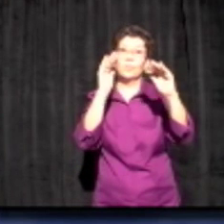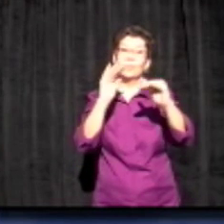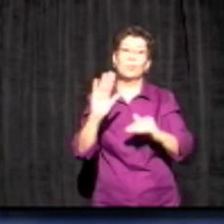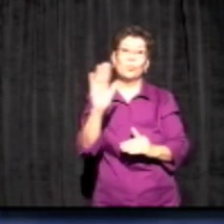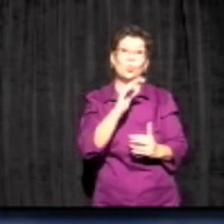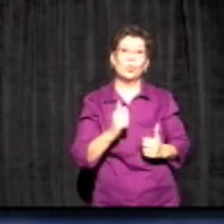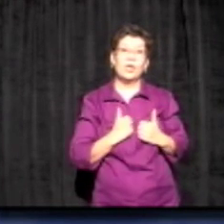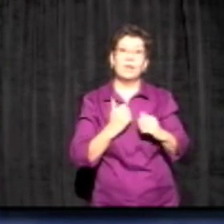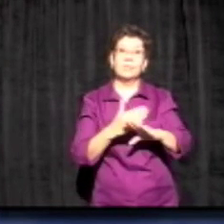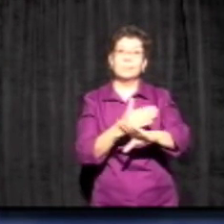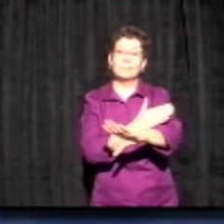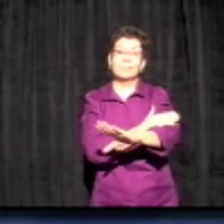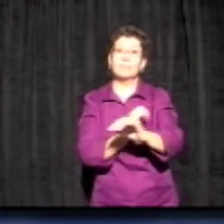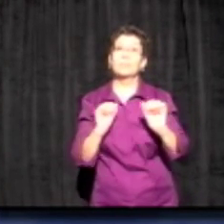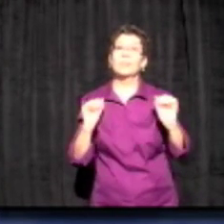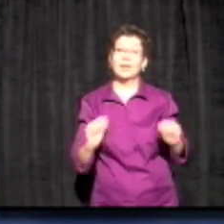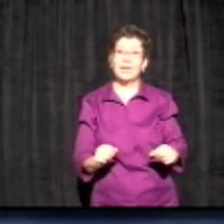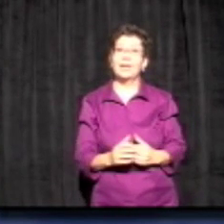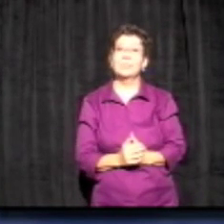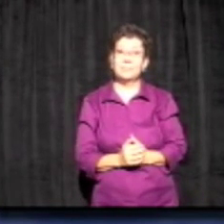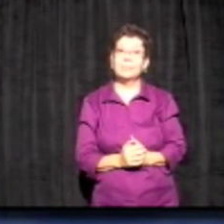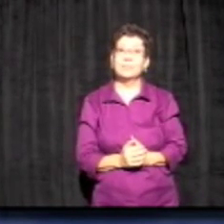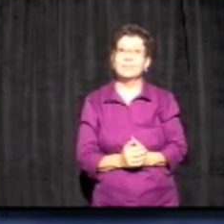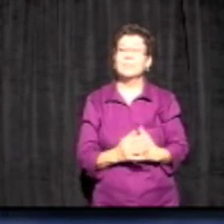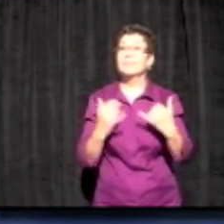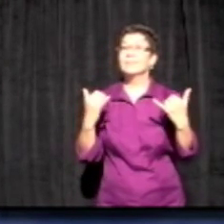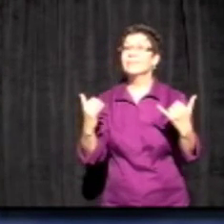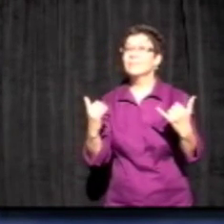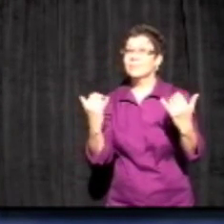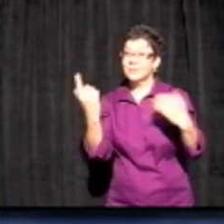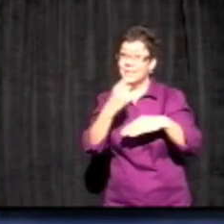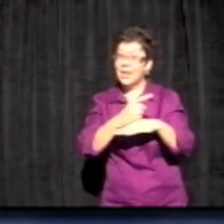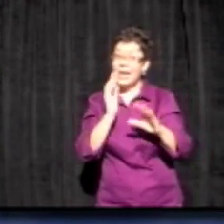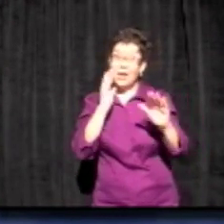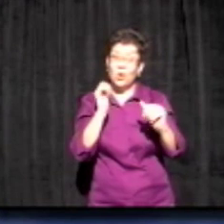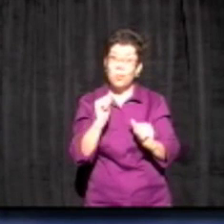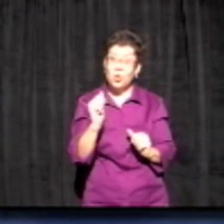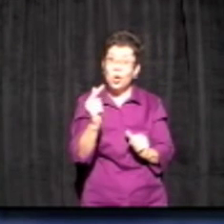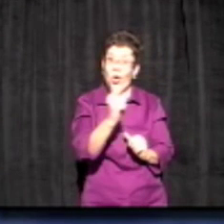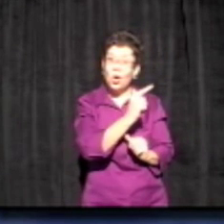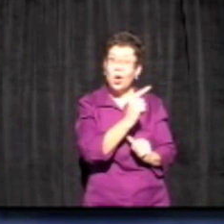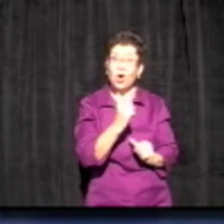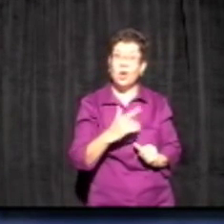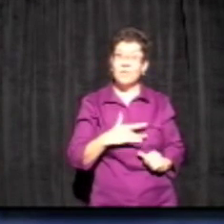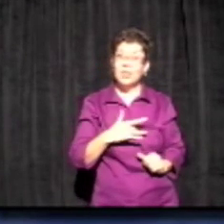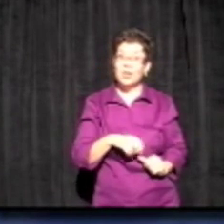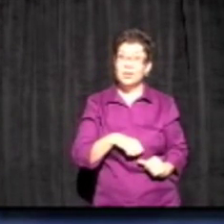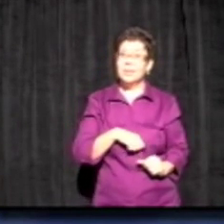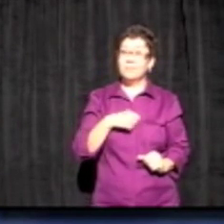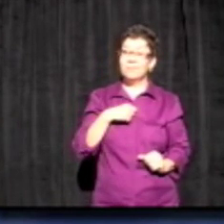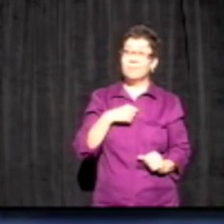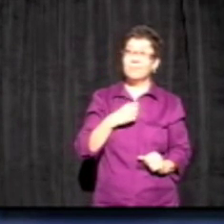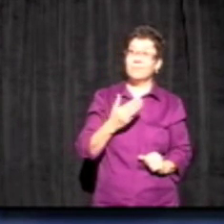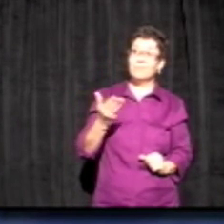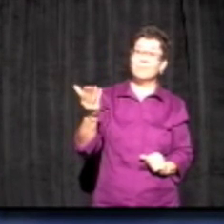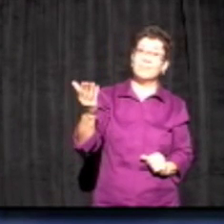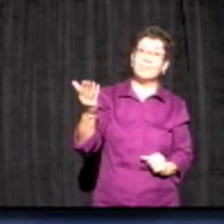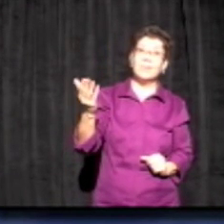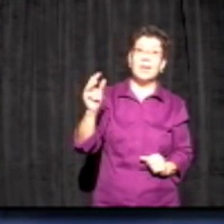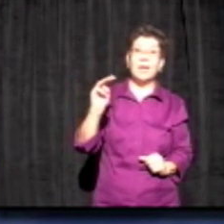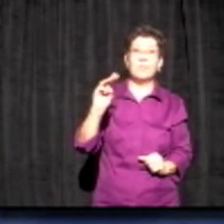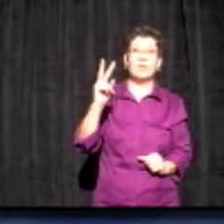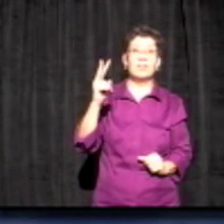life. And now and today, I hope everyone is as proud as I am of the